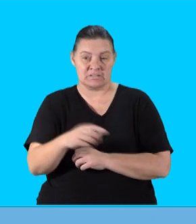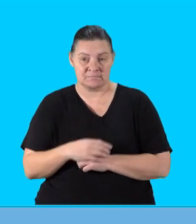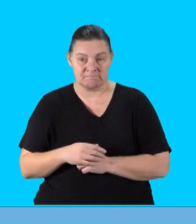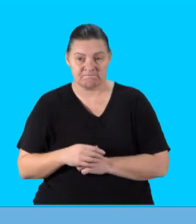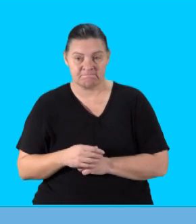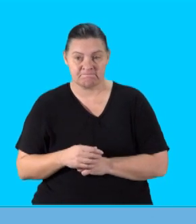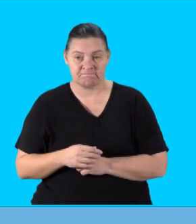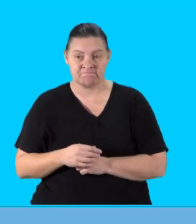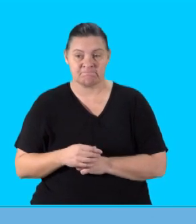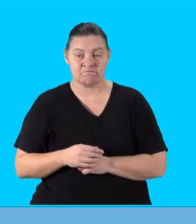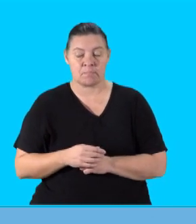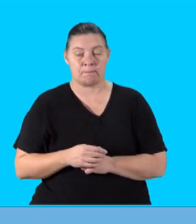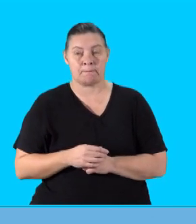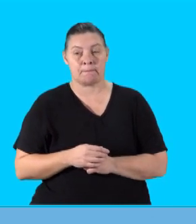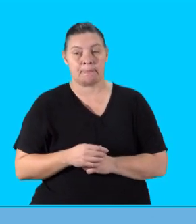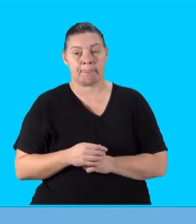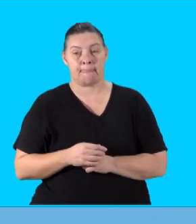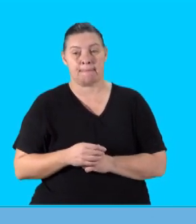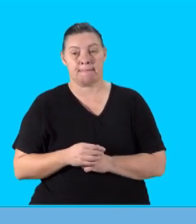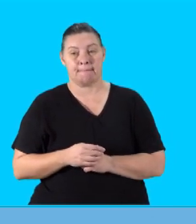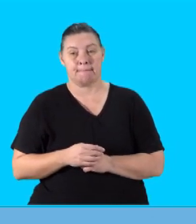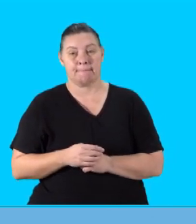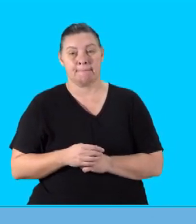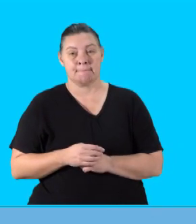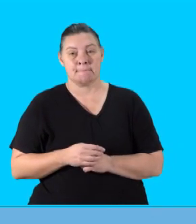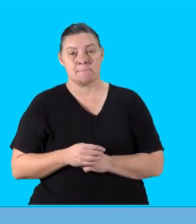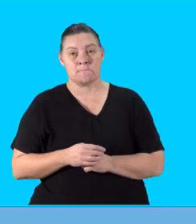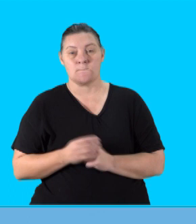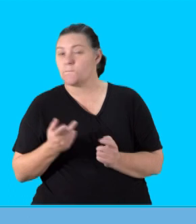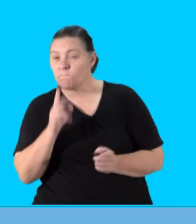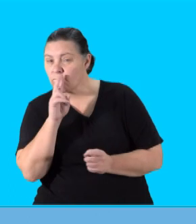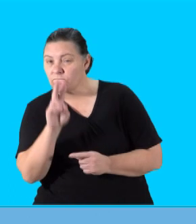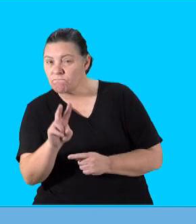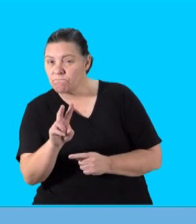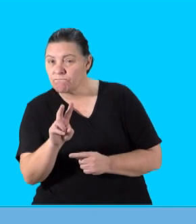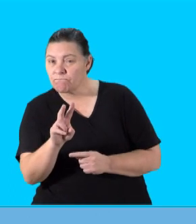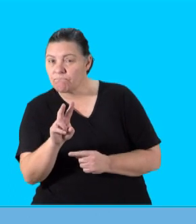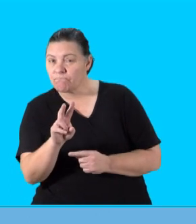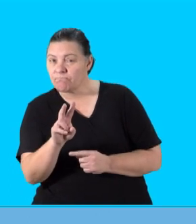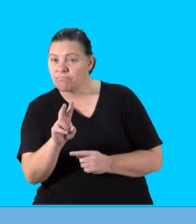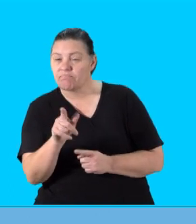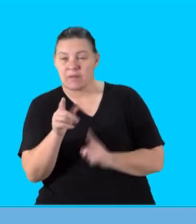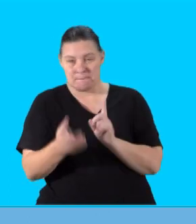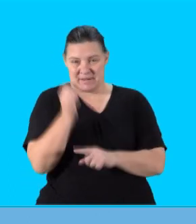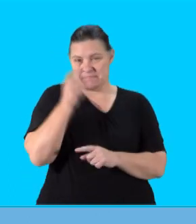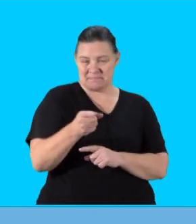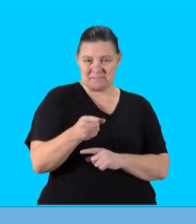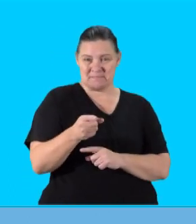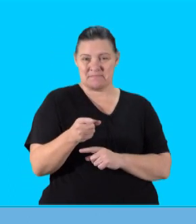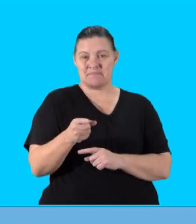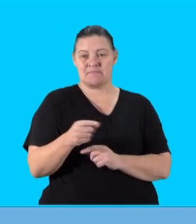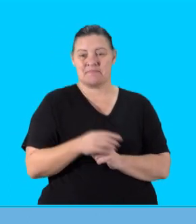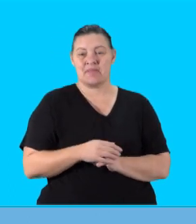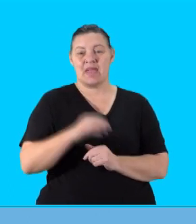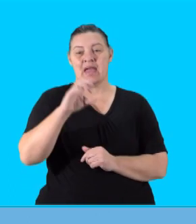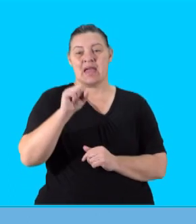4, 5. It's 1, 2, 3, 4, 5. And then we go to that one there, Sn.